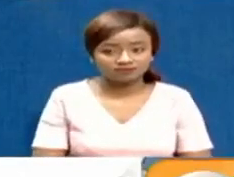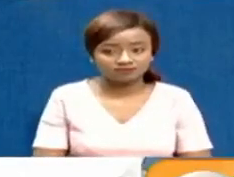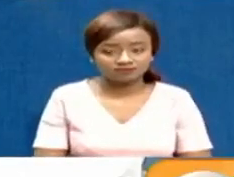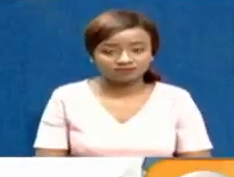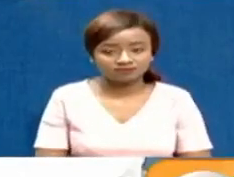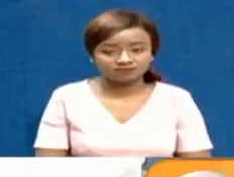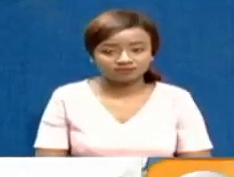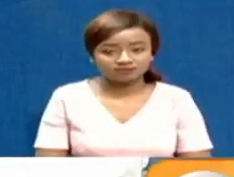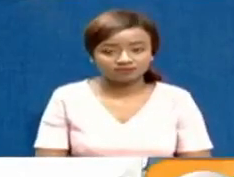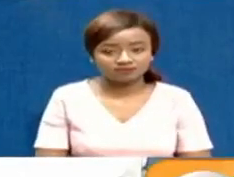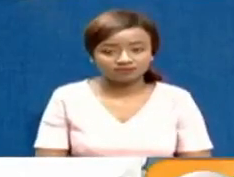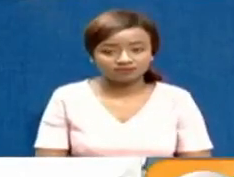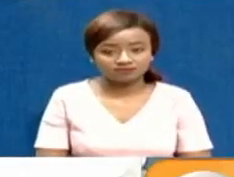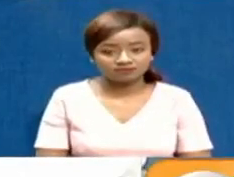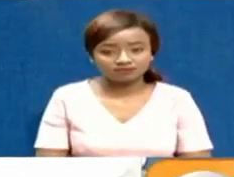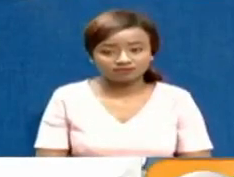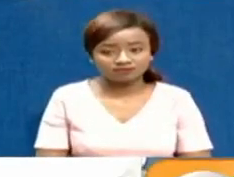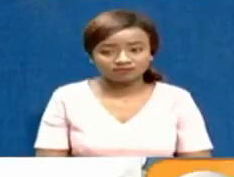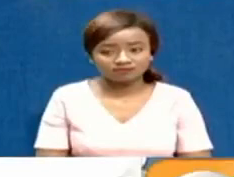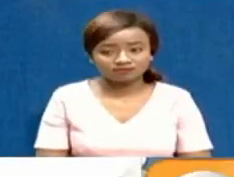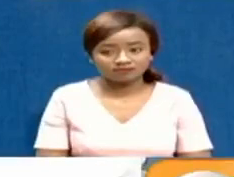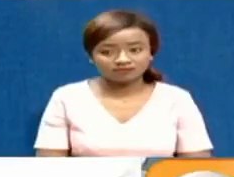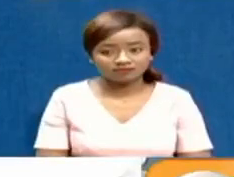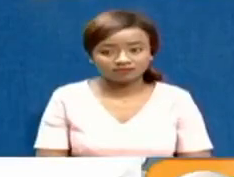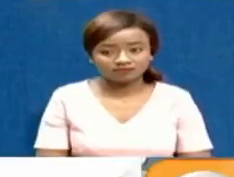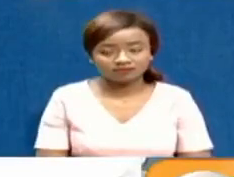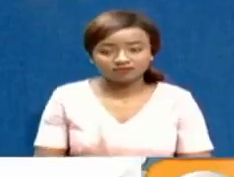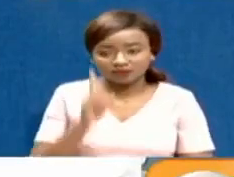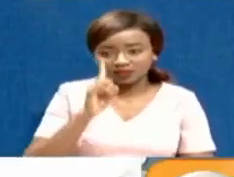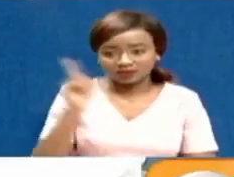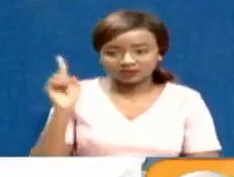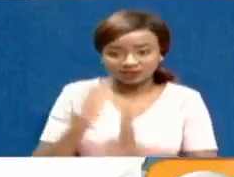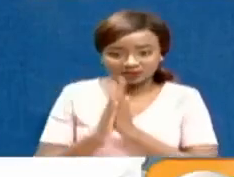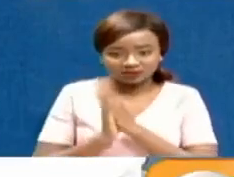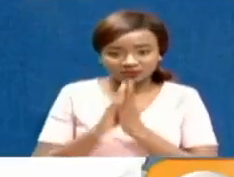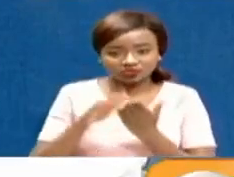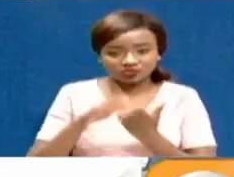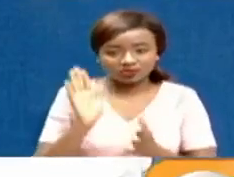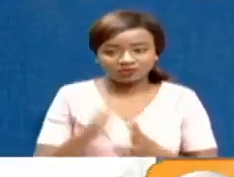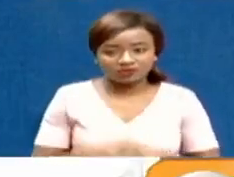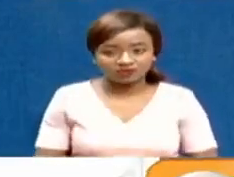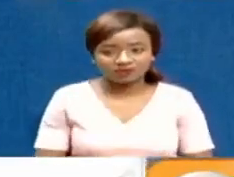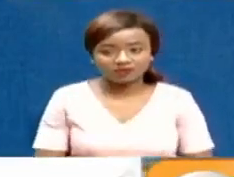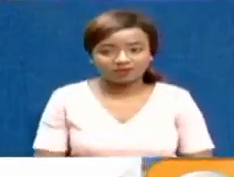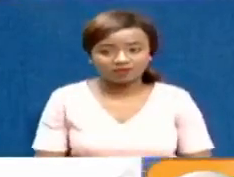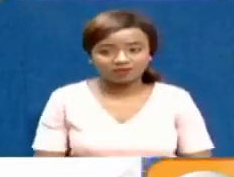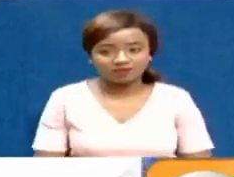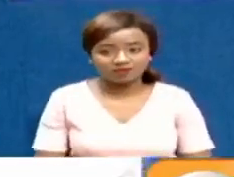outside other than a solid waste. Let's get more from our very own Sam Aguino.